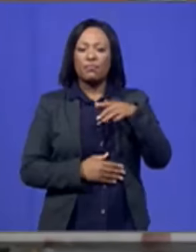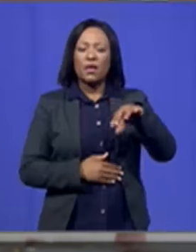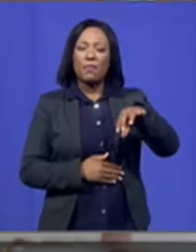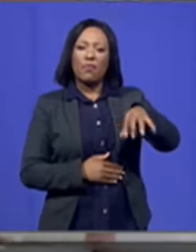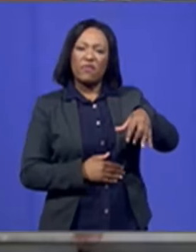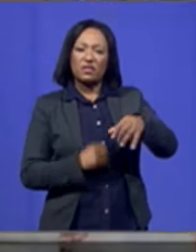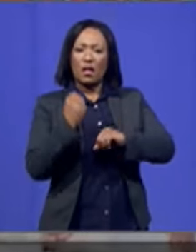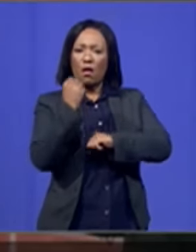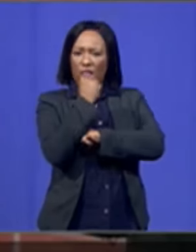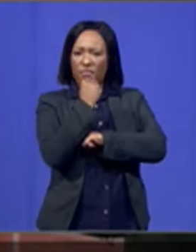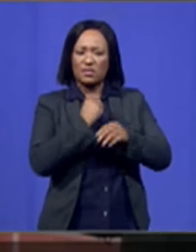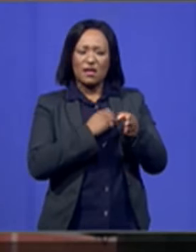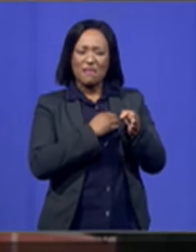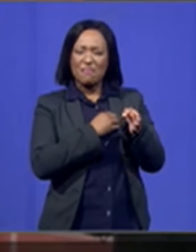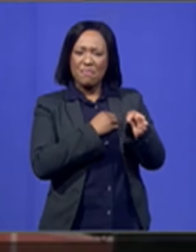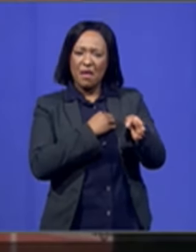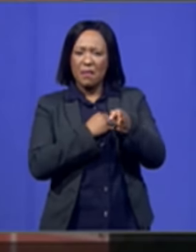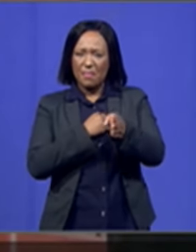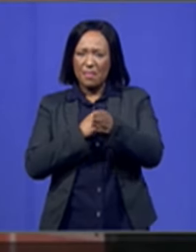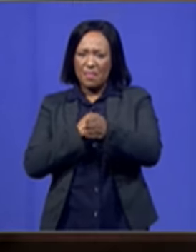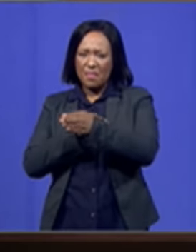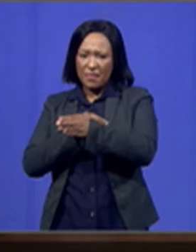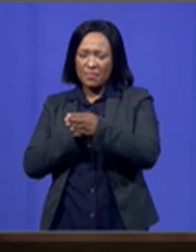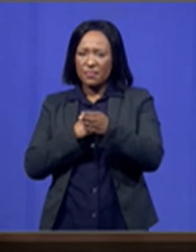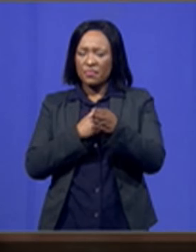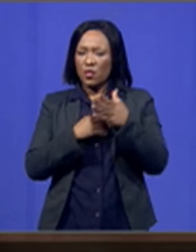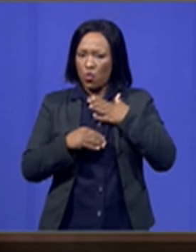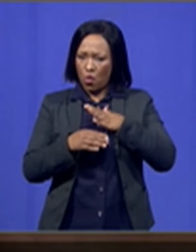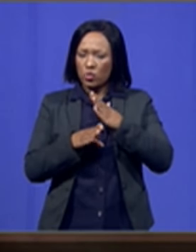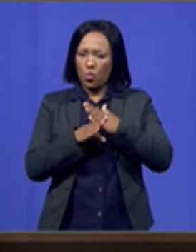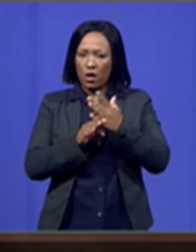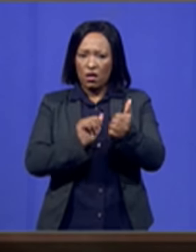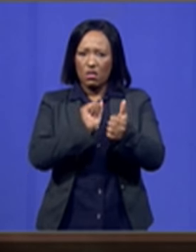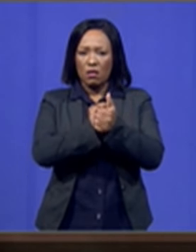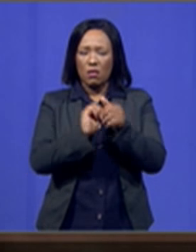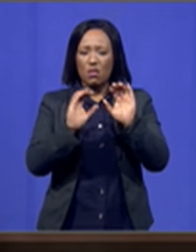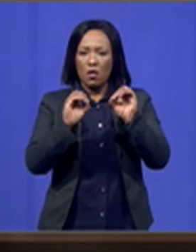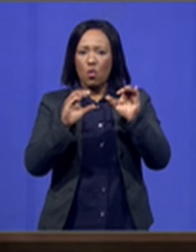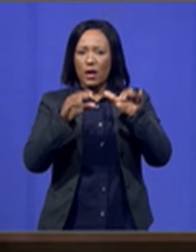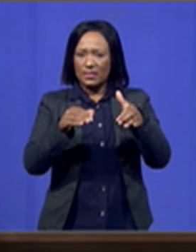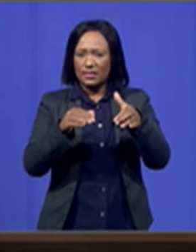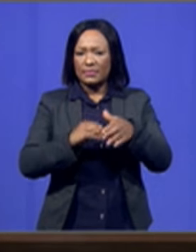more than willing to work with any organization, including SANCO.